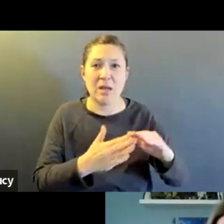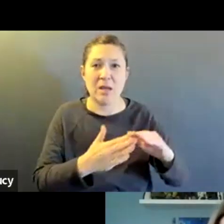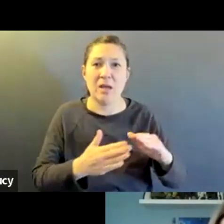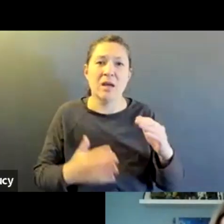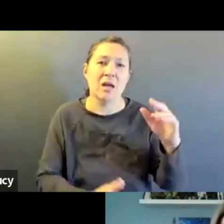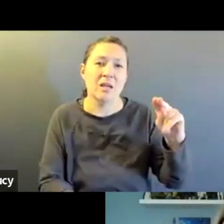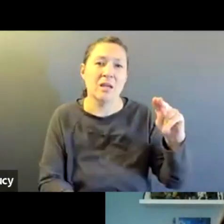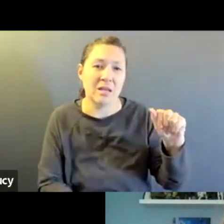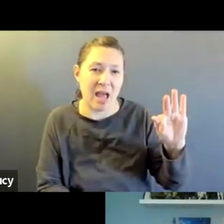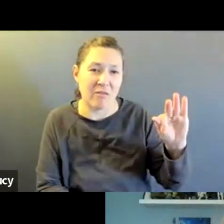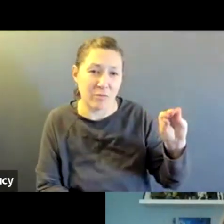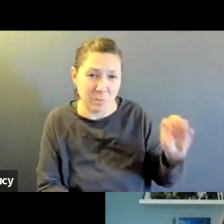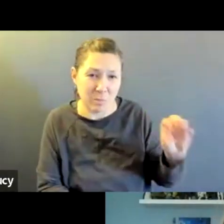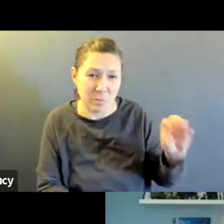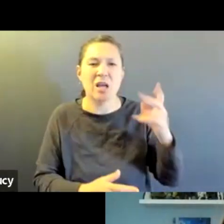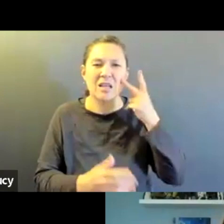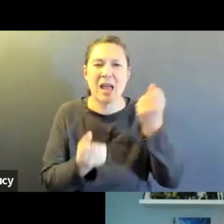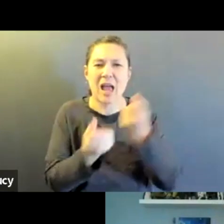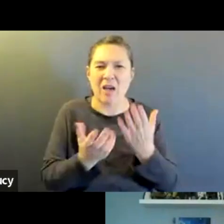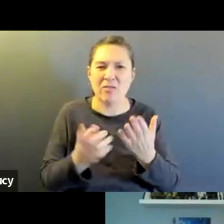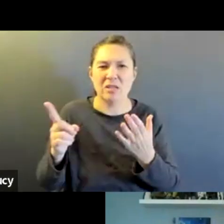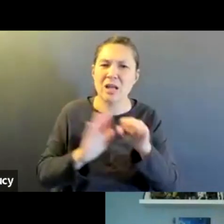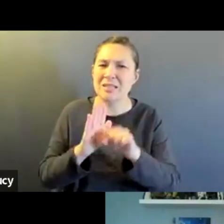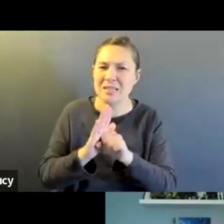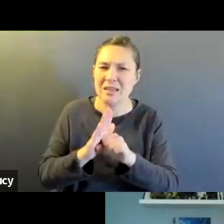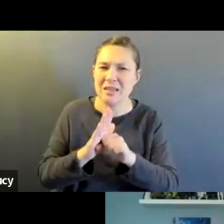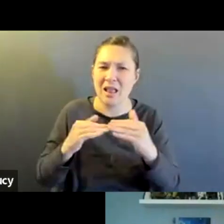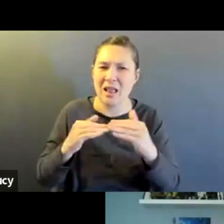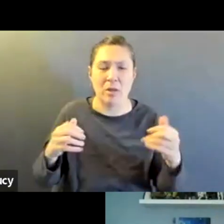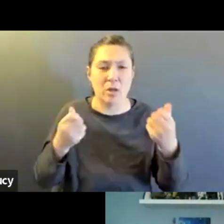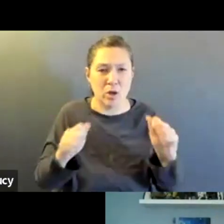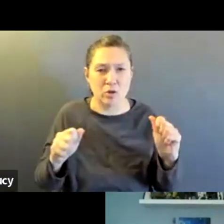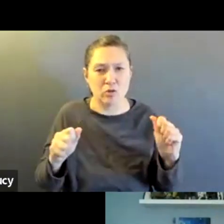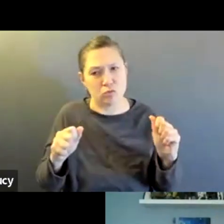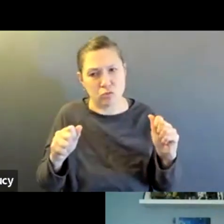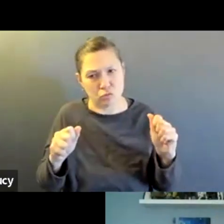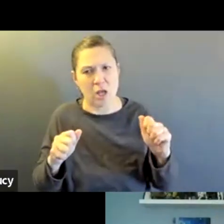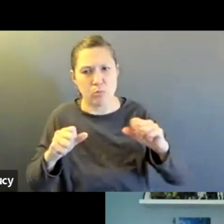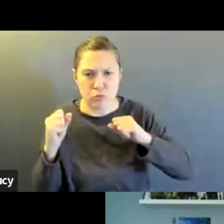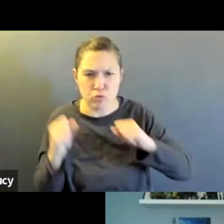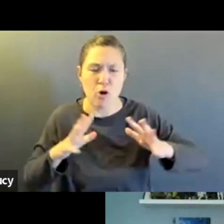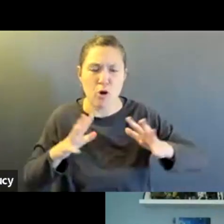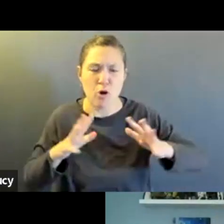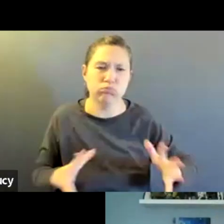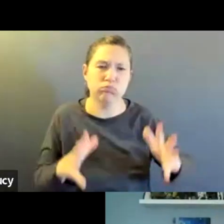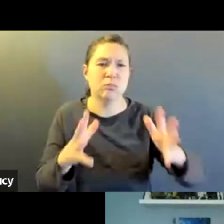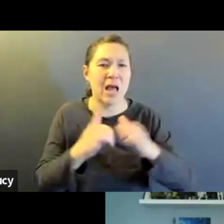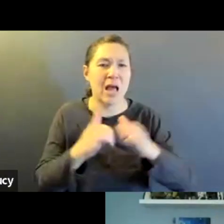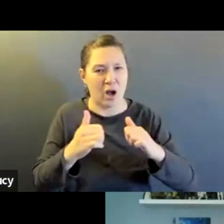NAFME be more active at the state level and really trying to be proactive around how we support arts education. And